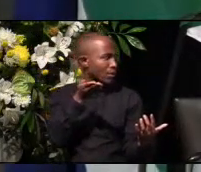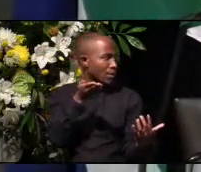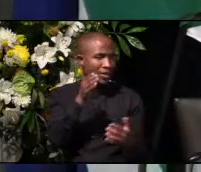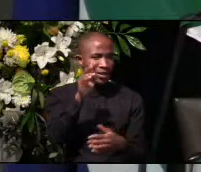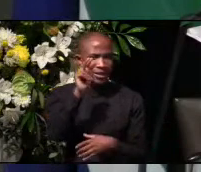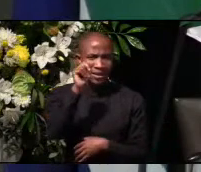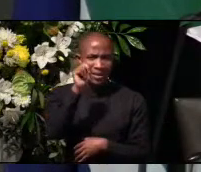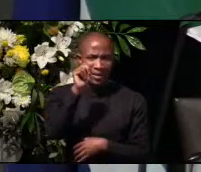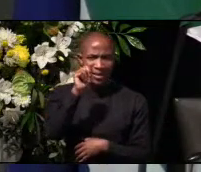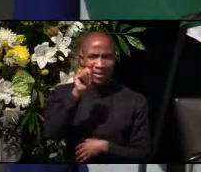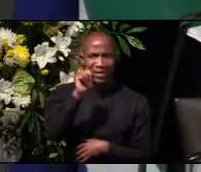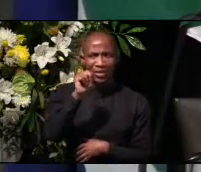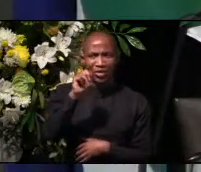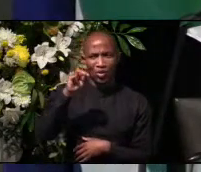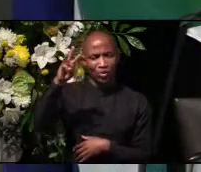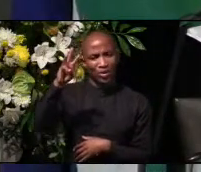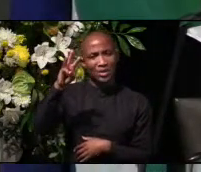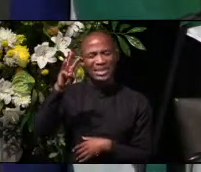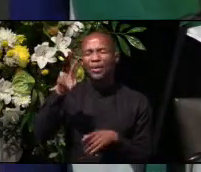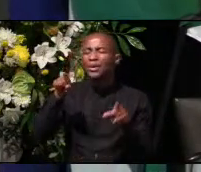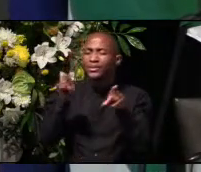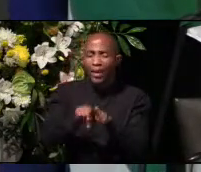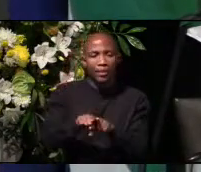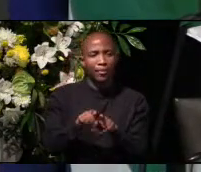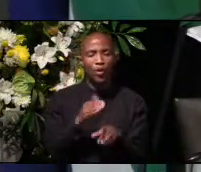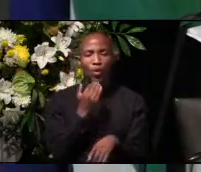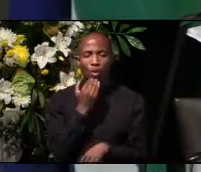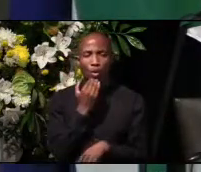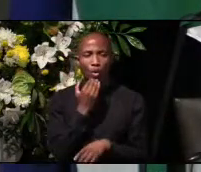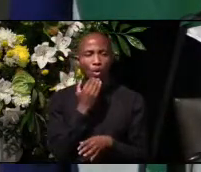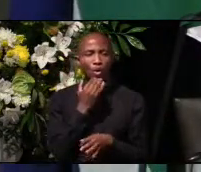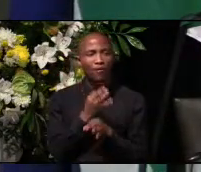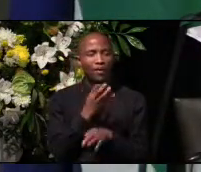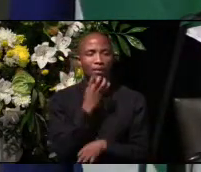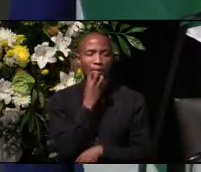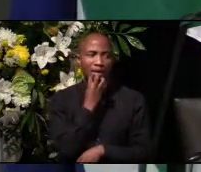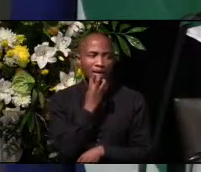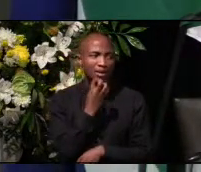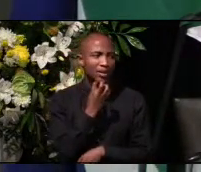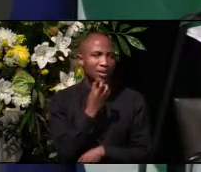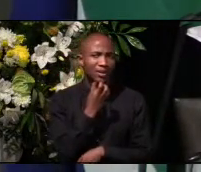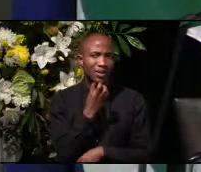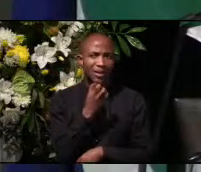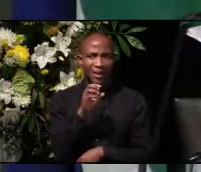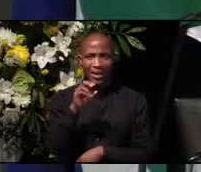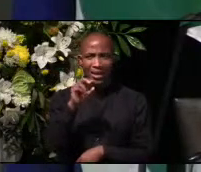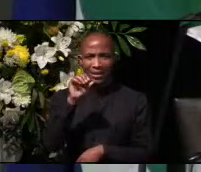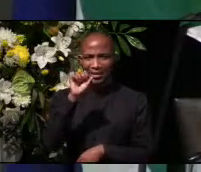not not West version of blade comrade is